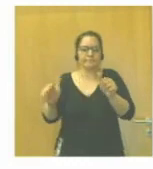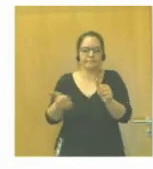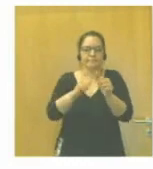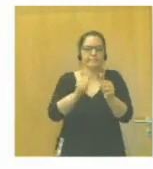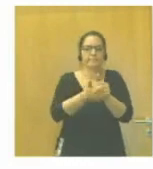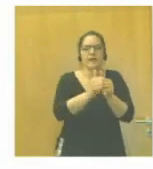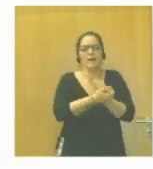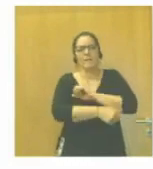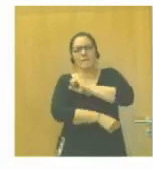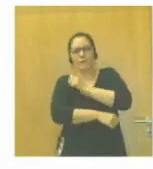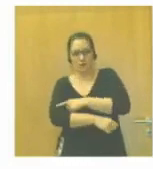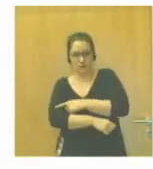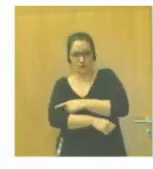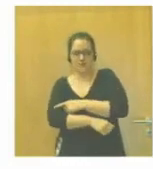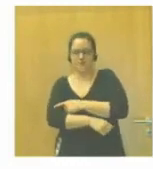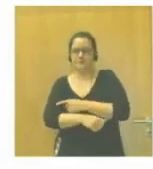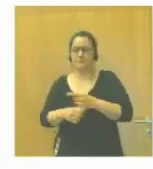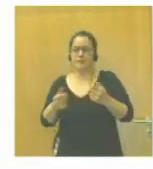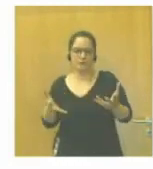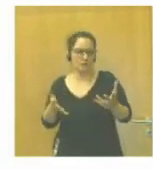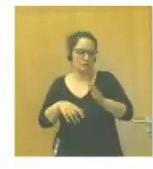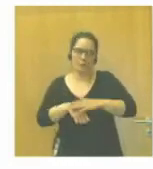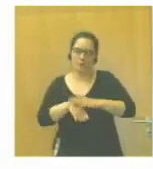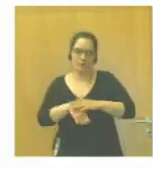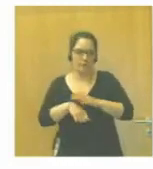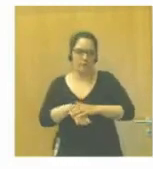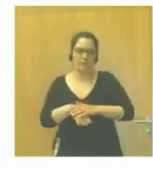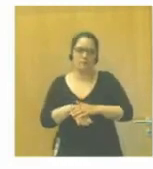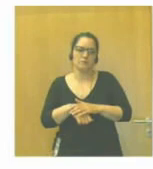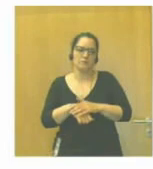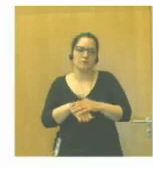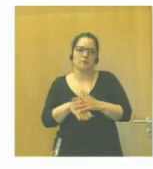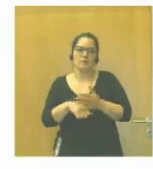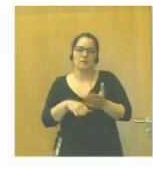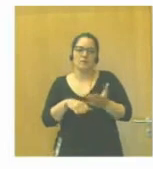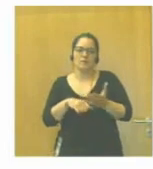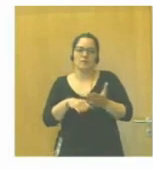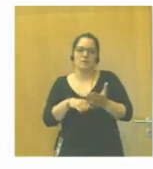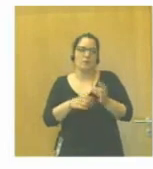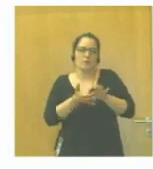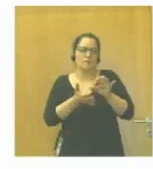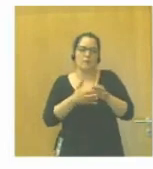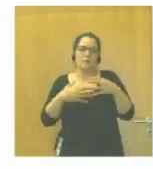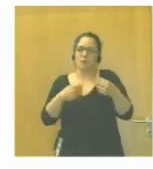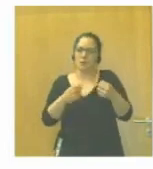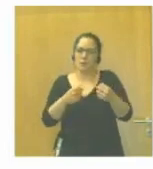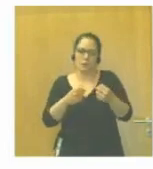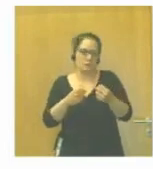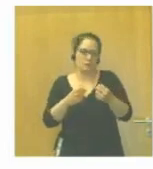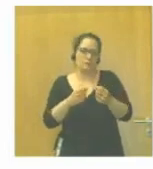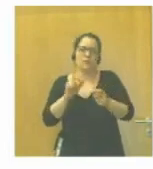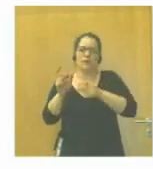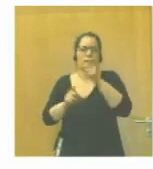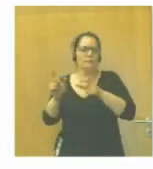patients safe is a core responsibility of being a healthcare system. And that also includes the individuals who work in